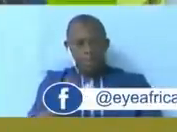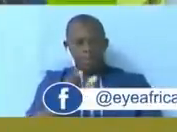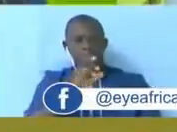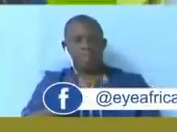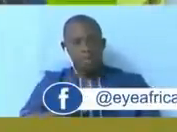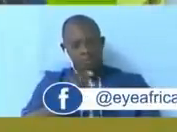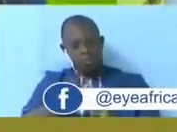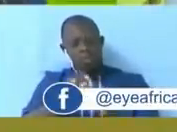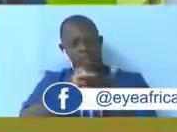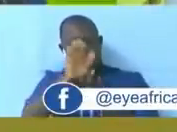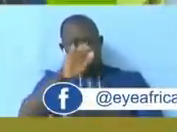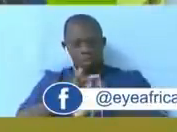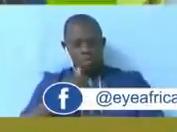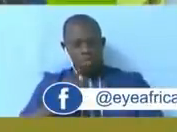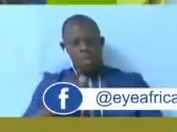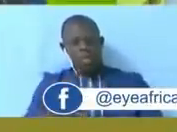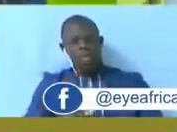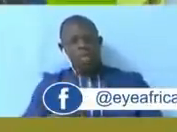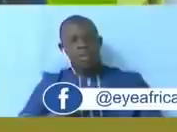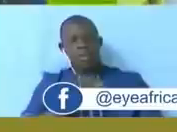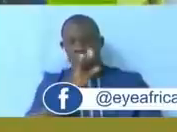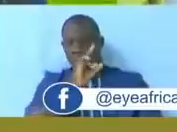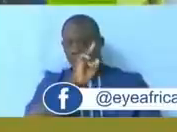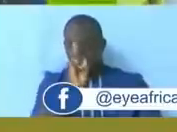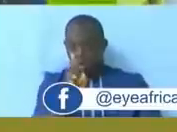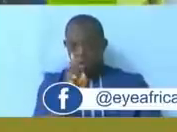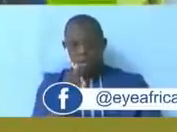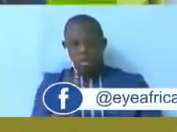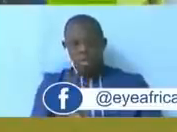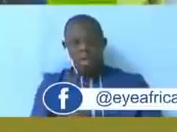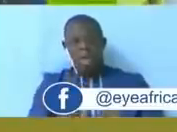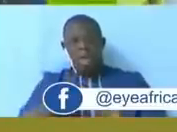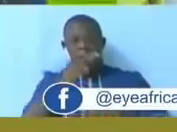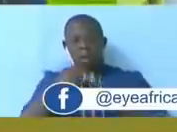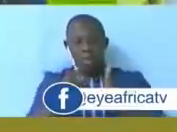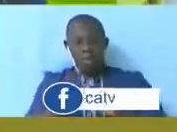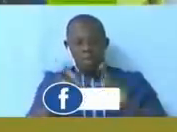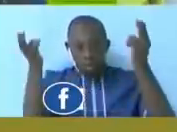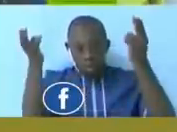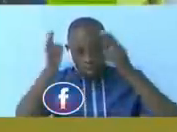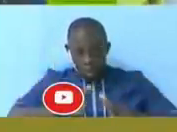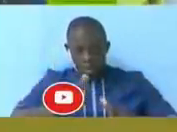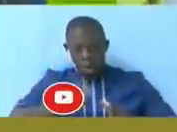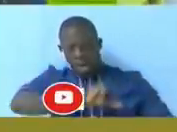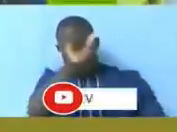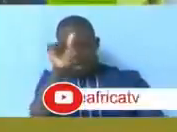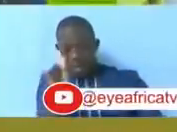It's about the two sister professions, law and medicine.